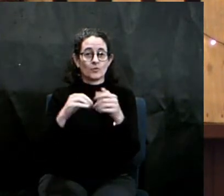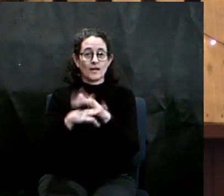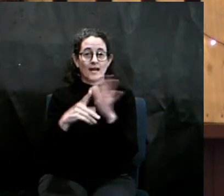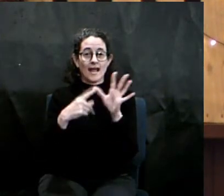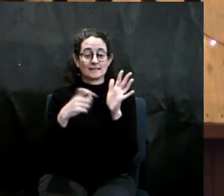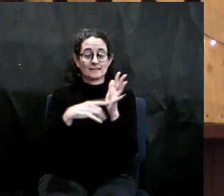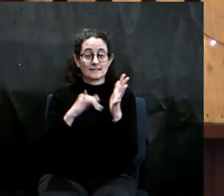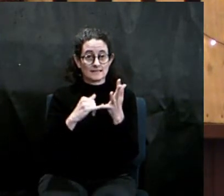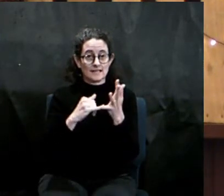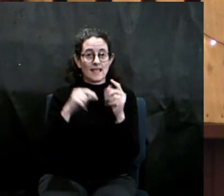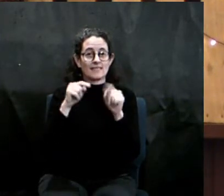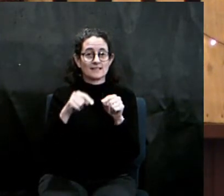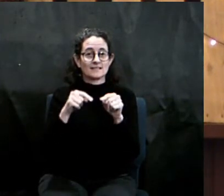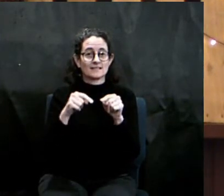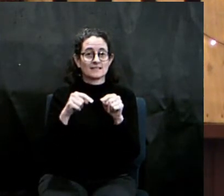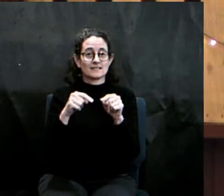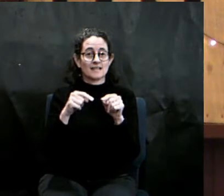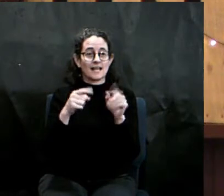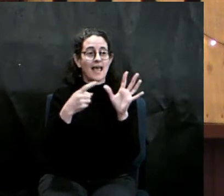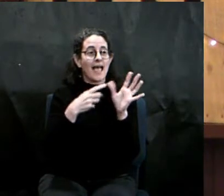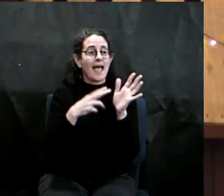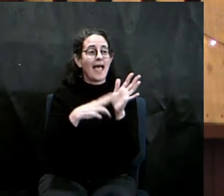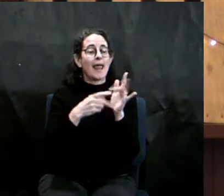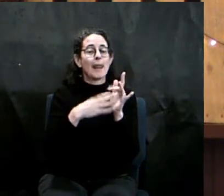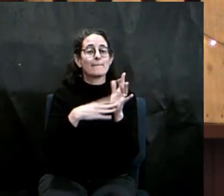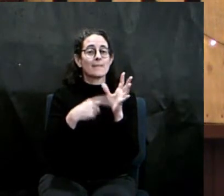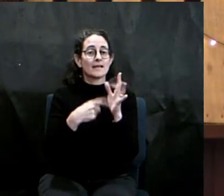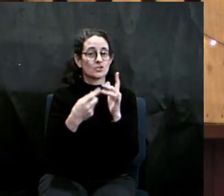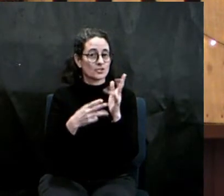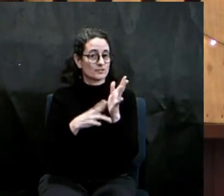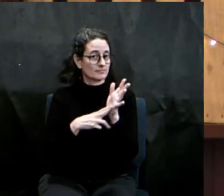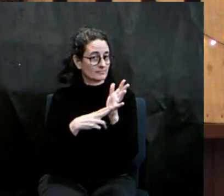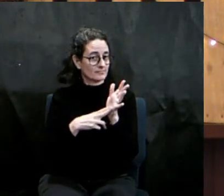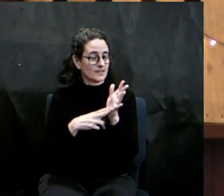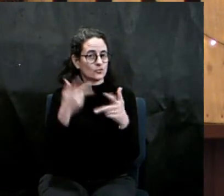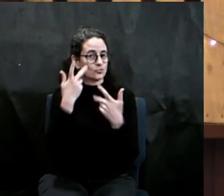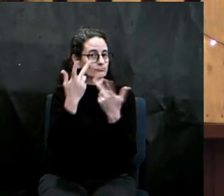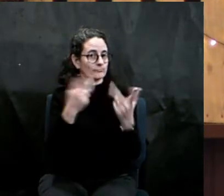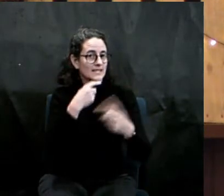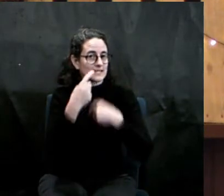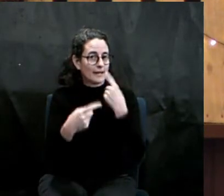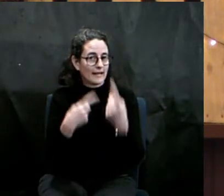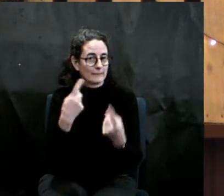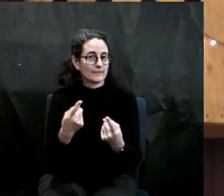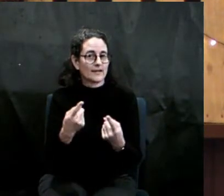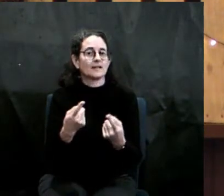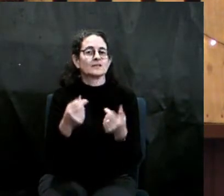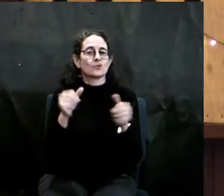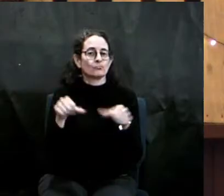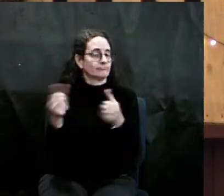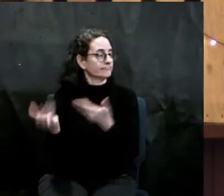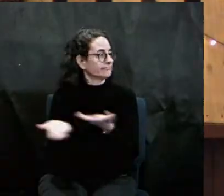the Bible Project. And then straight after that, Jaron is going to bring us the second half of Acts 28 before Pete Ryan comes to open it up for us.